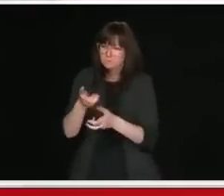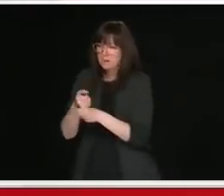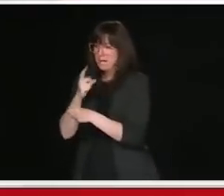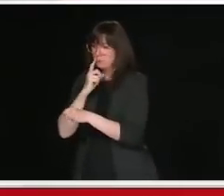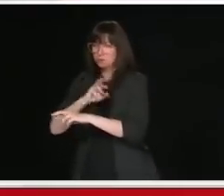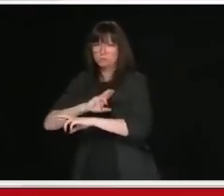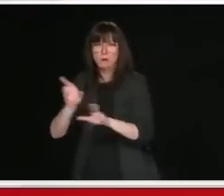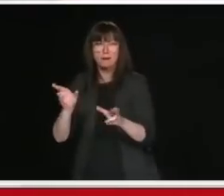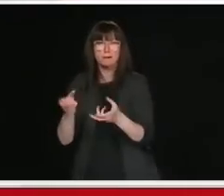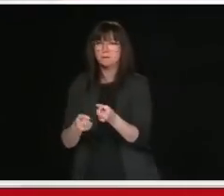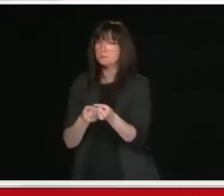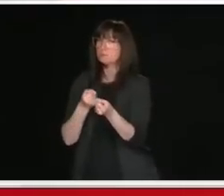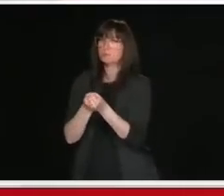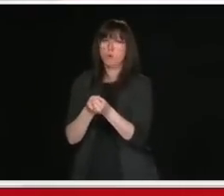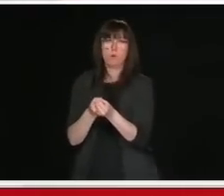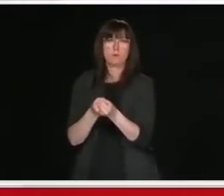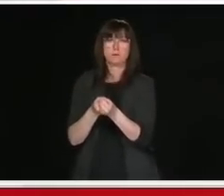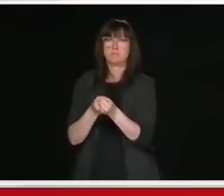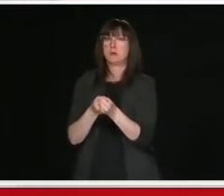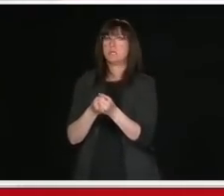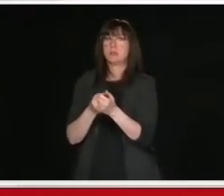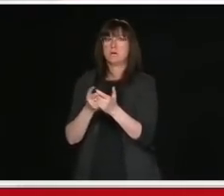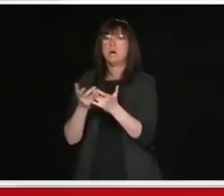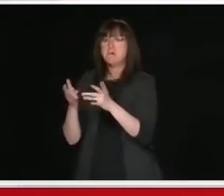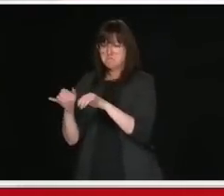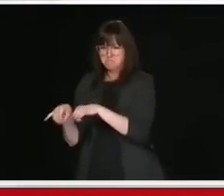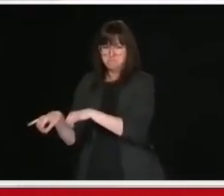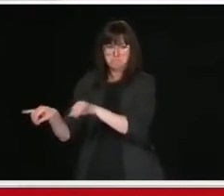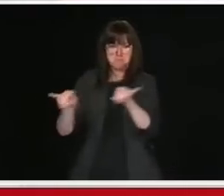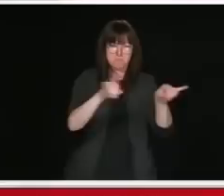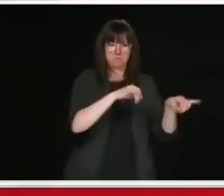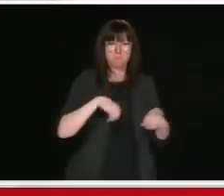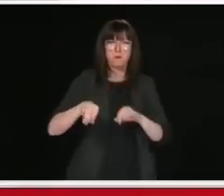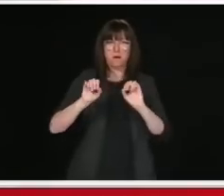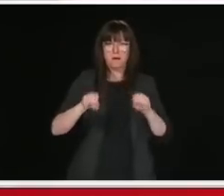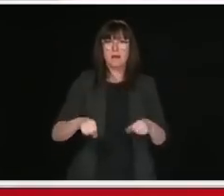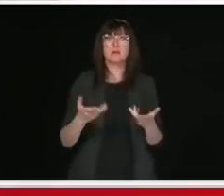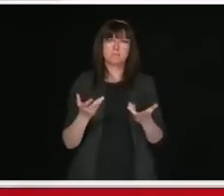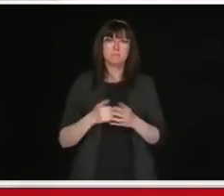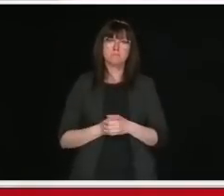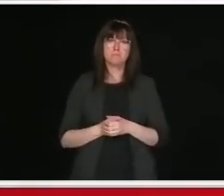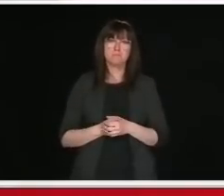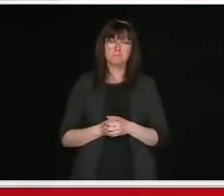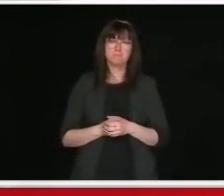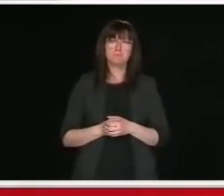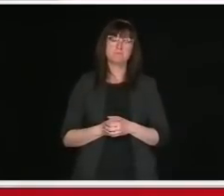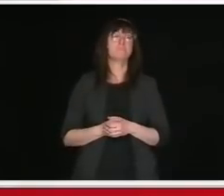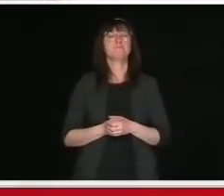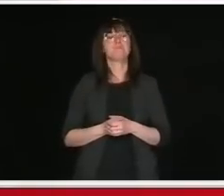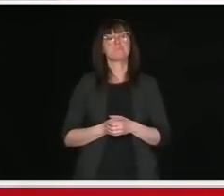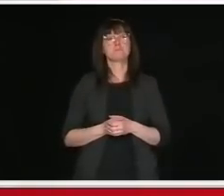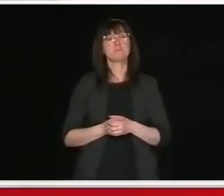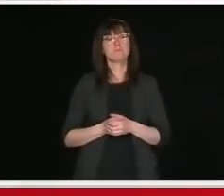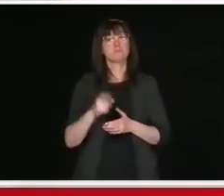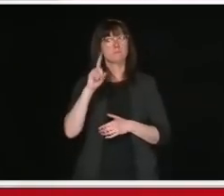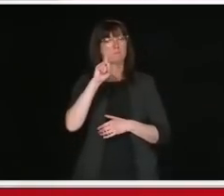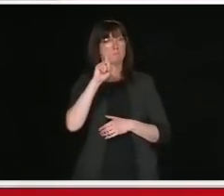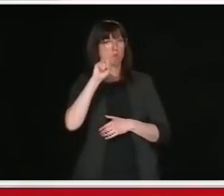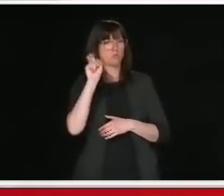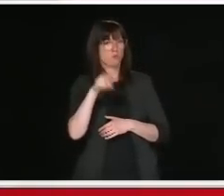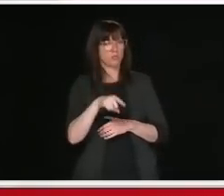levels are used as they need to be. Bonjour, Monsieur Trudeau, Louis Blouin de Radio-Canada. À mesure que